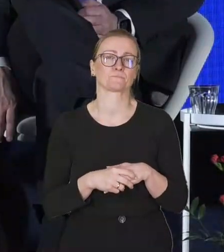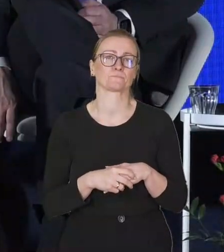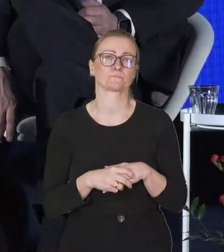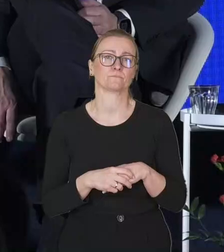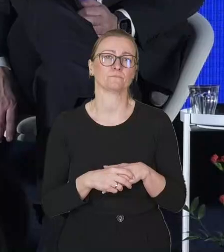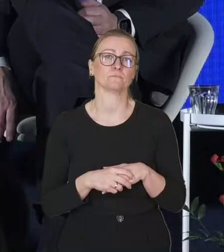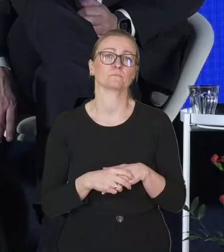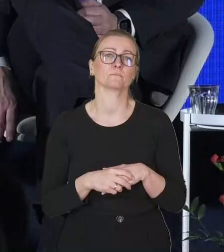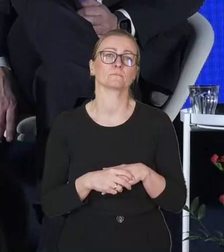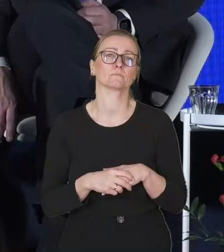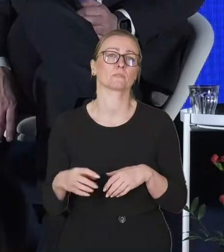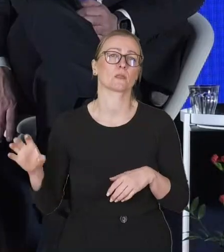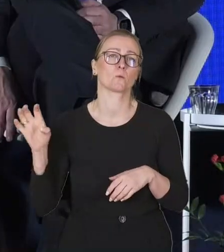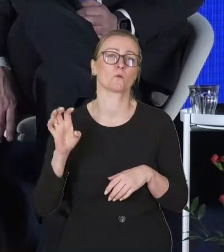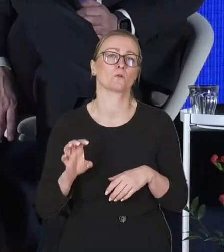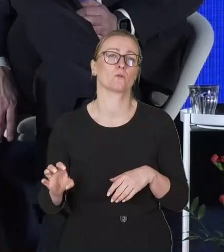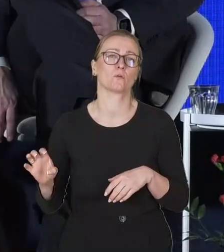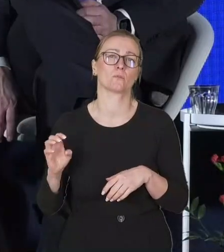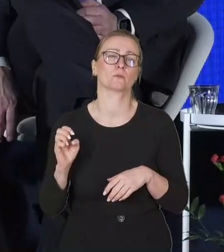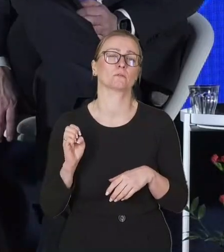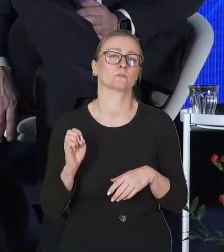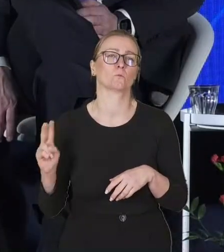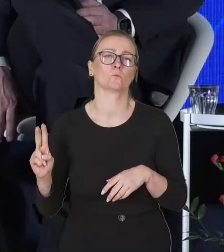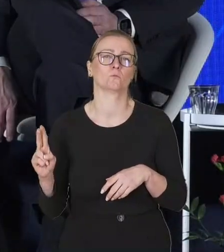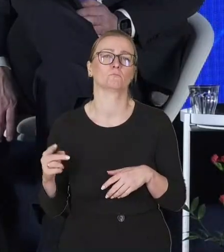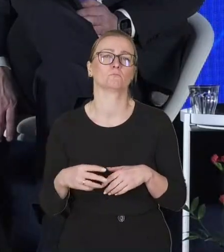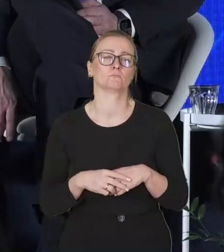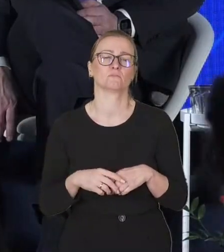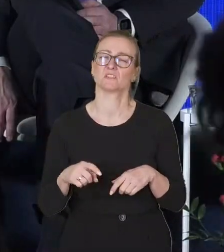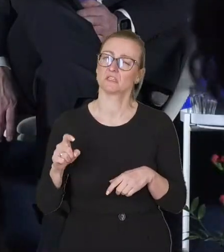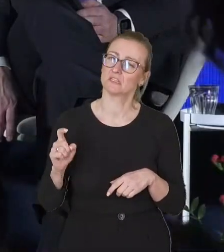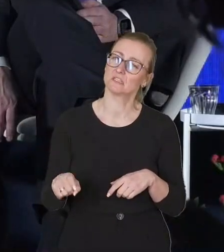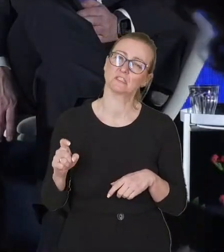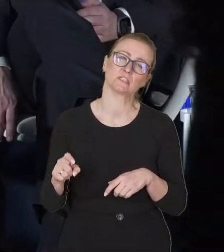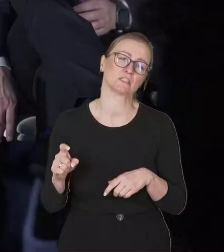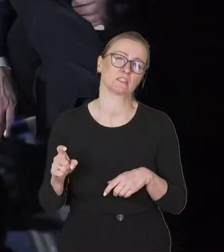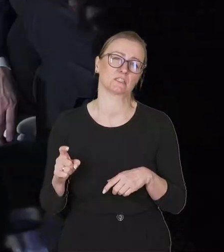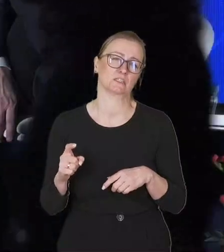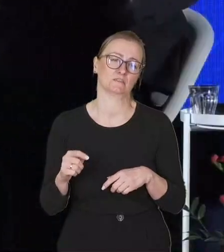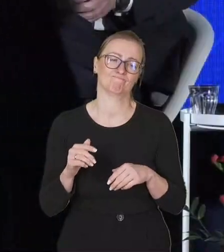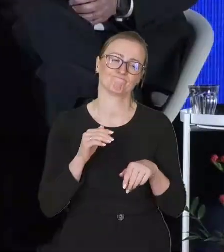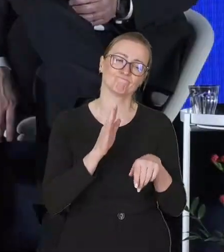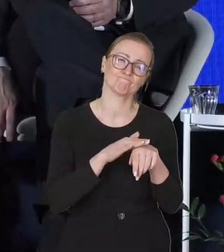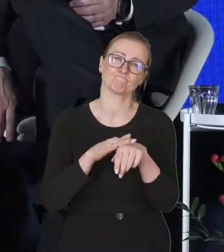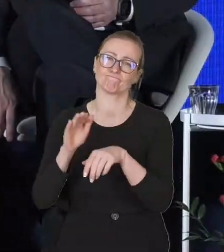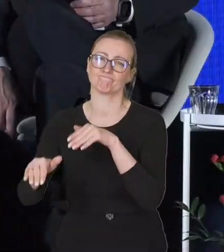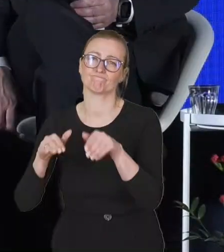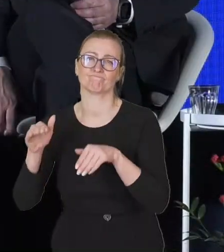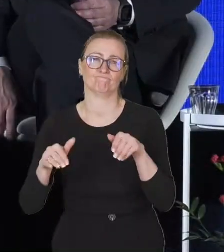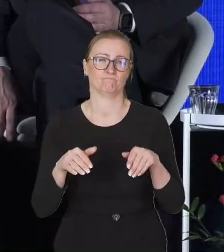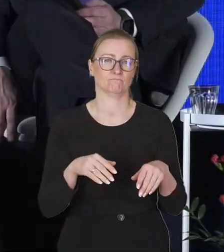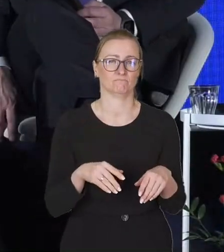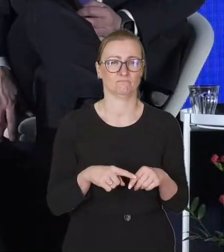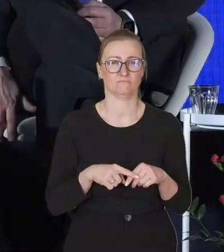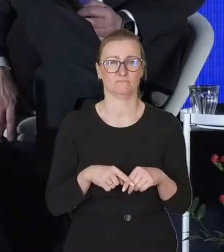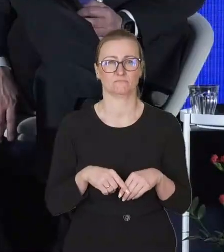can try to stimulate also an increased mobility between our researchers and also with others, I think